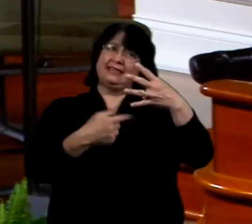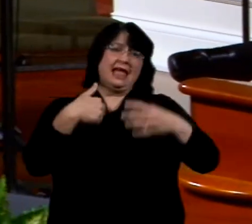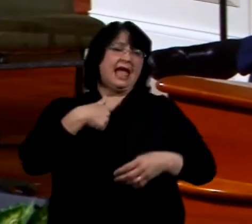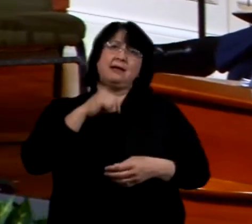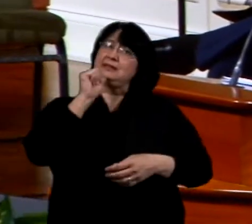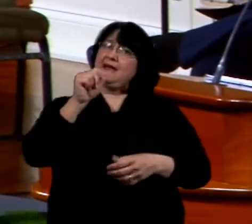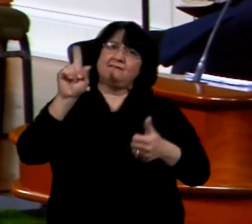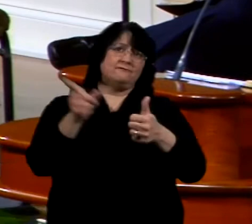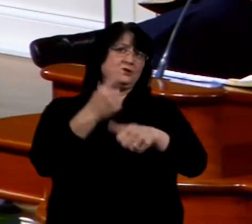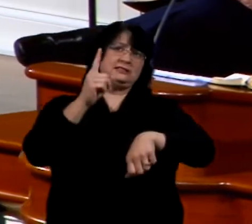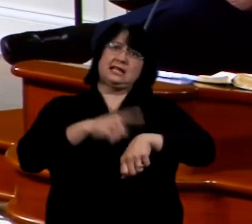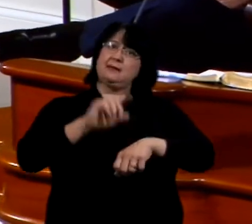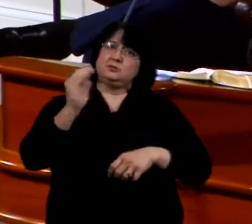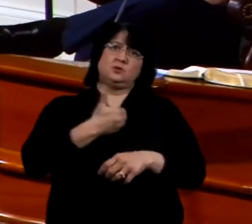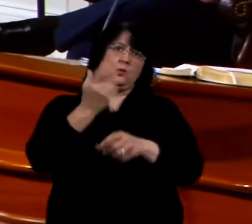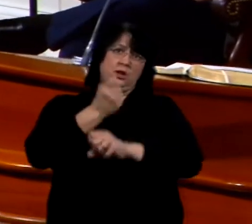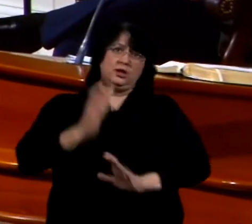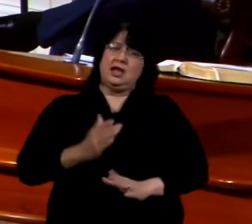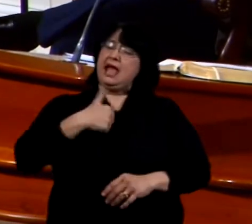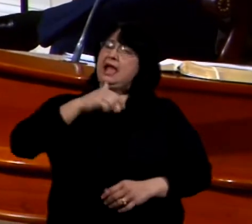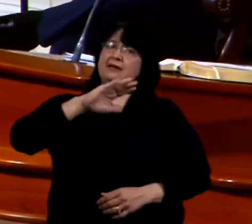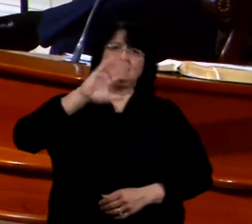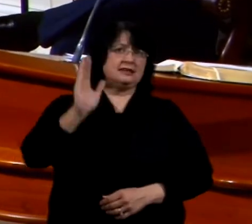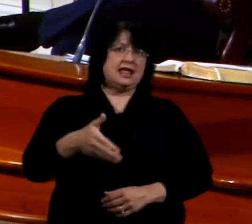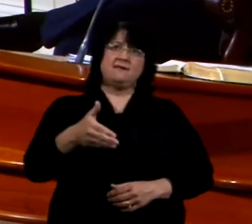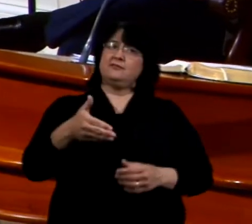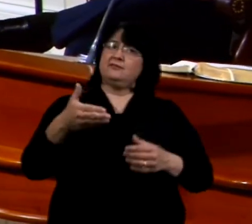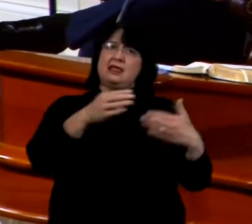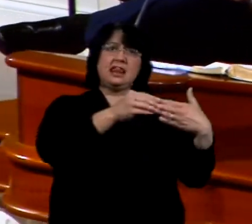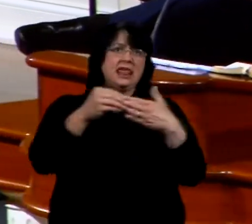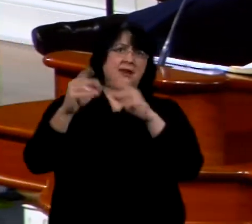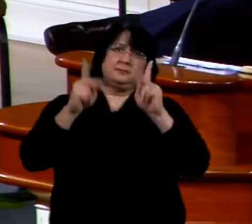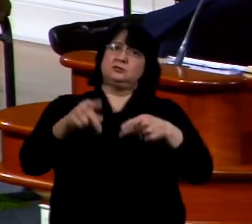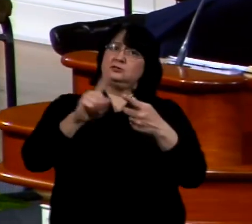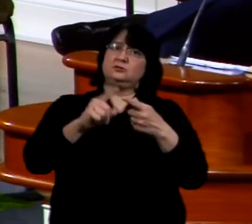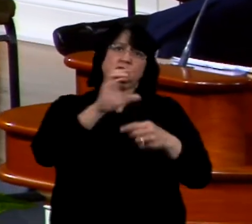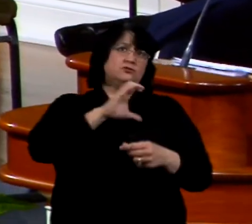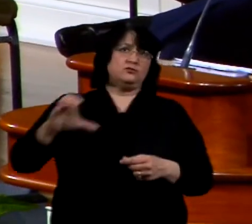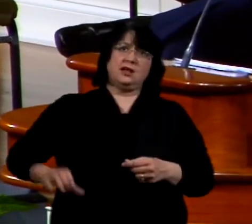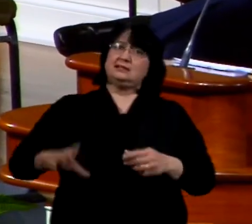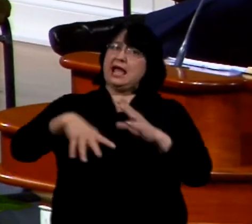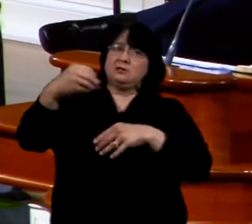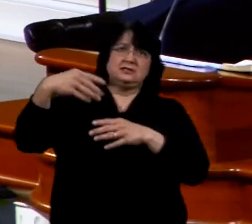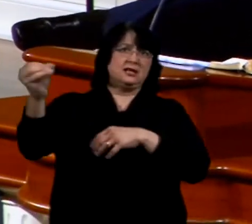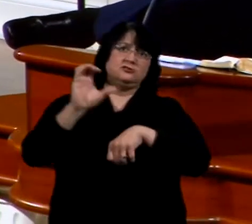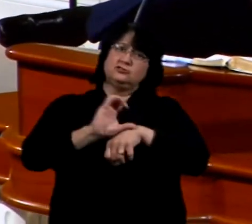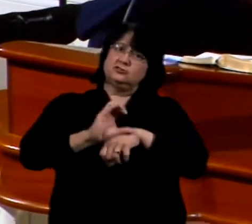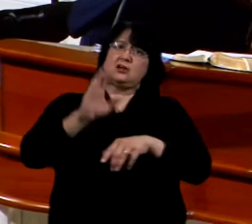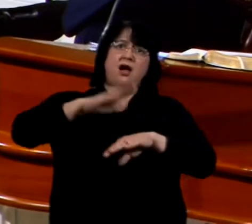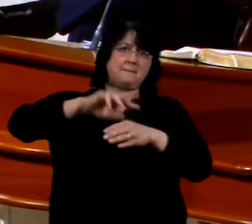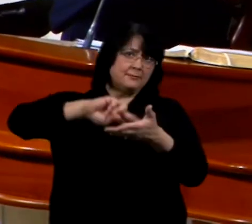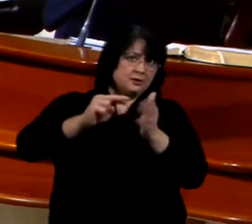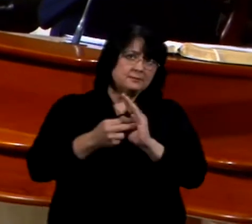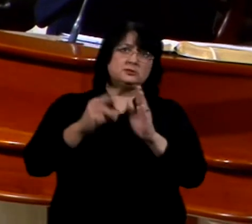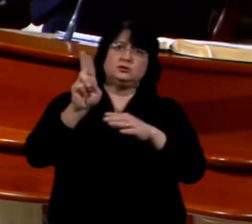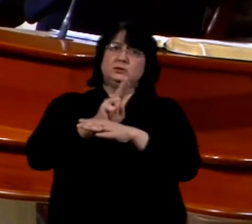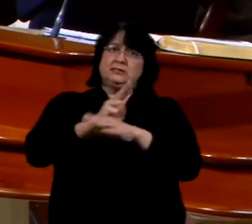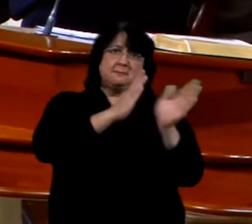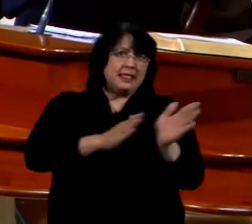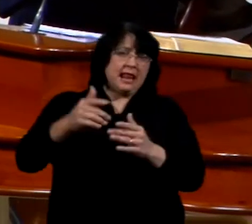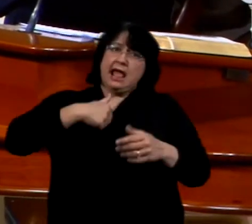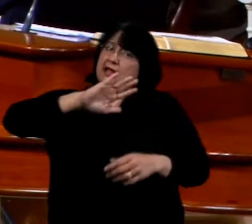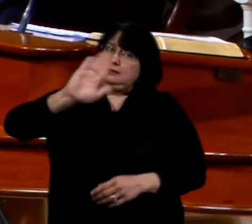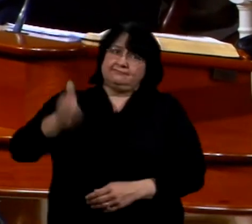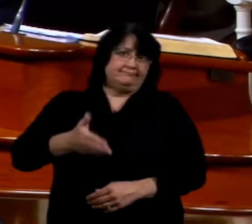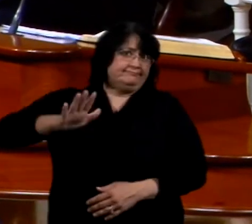a first-time soul winner. I have never led someone to Christ outside the church on purpose using a plan. Would